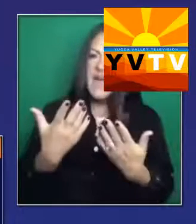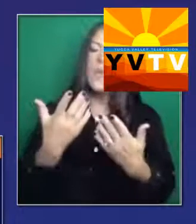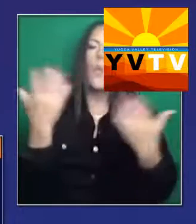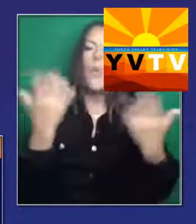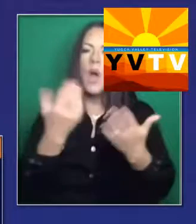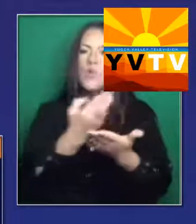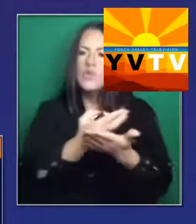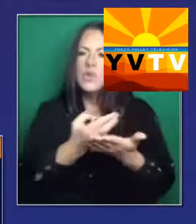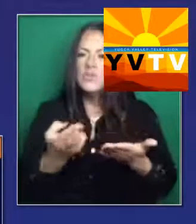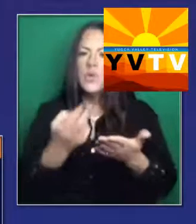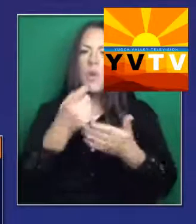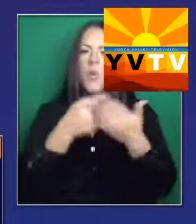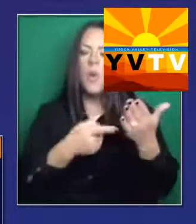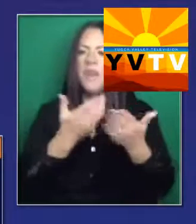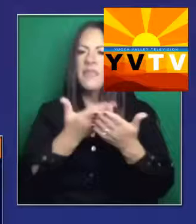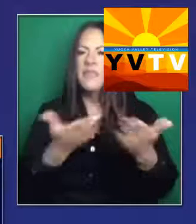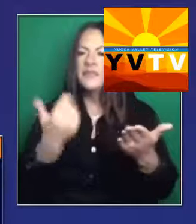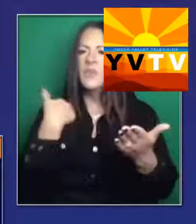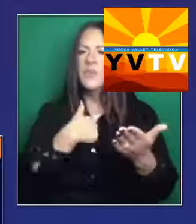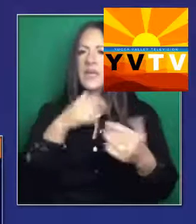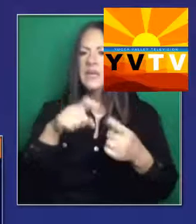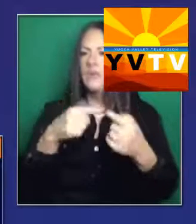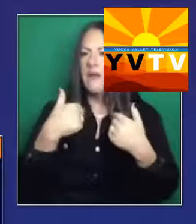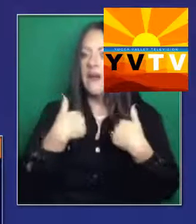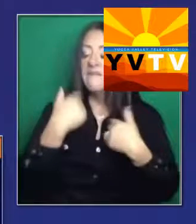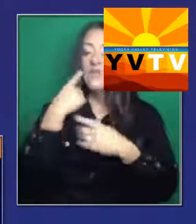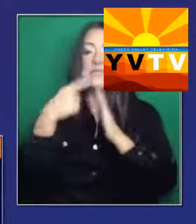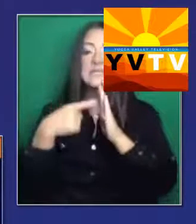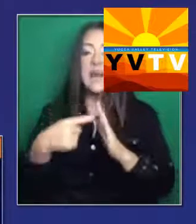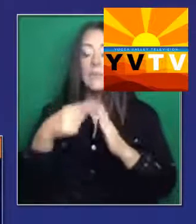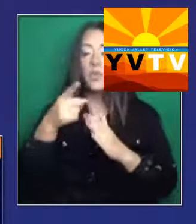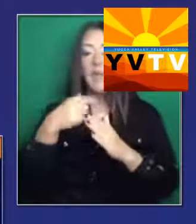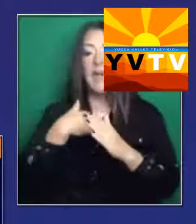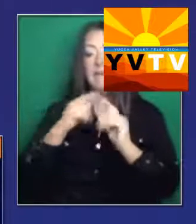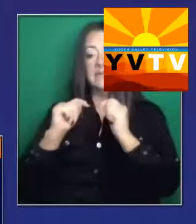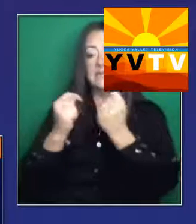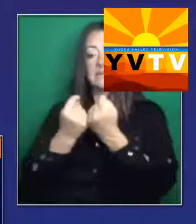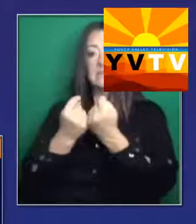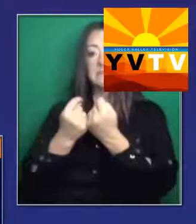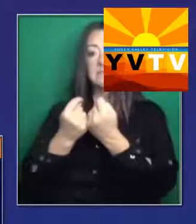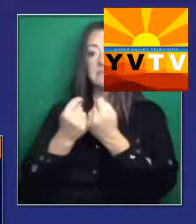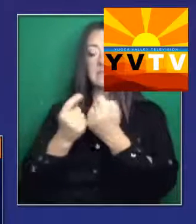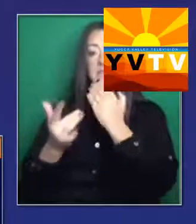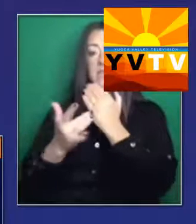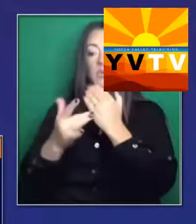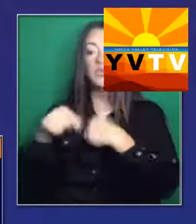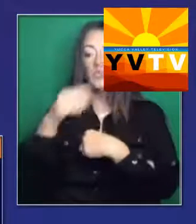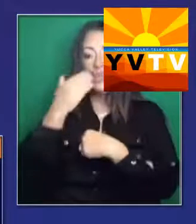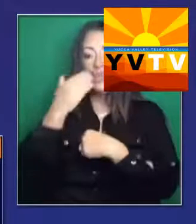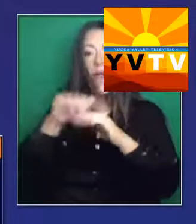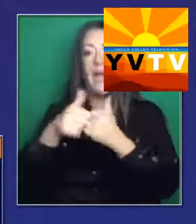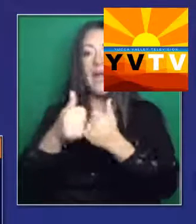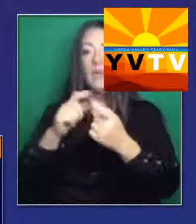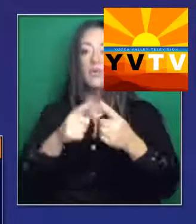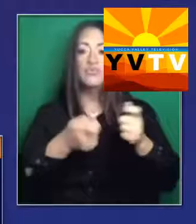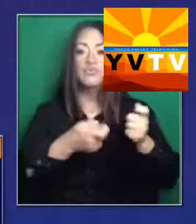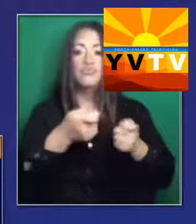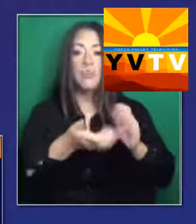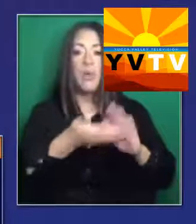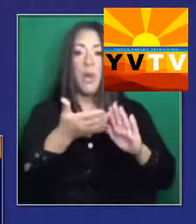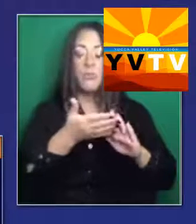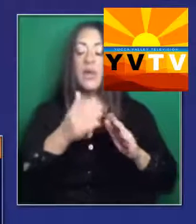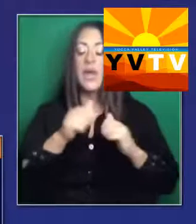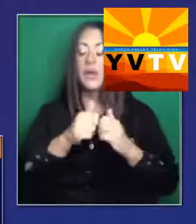resources include technical assistance team. I referenced that state oxygen team that we put together. We also have OSHPD, one of our state